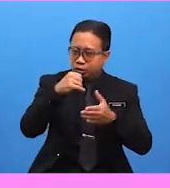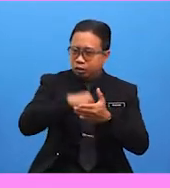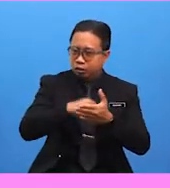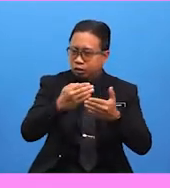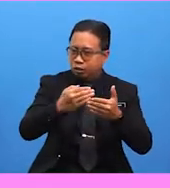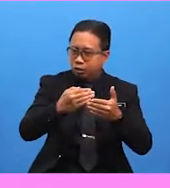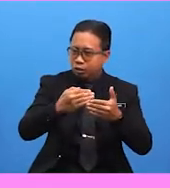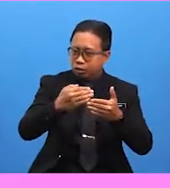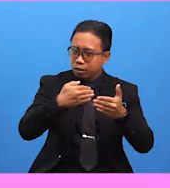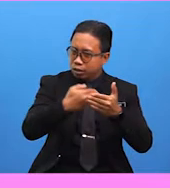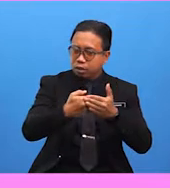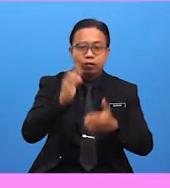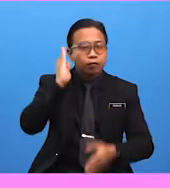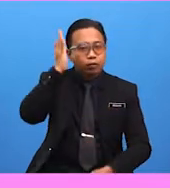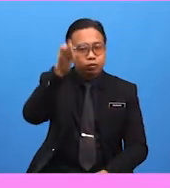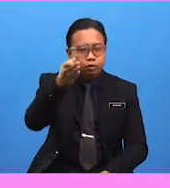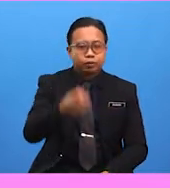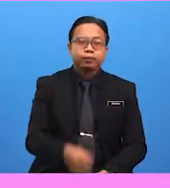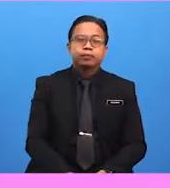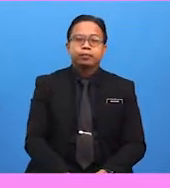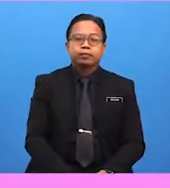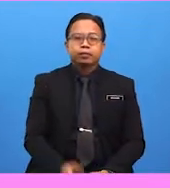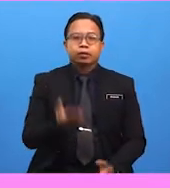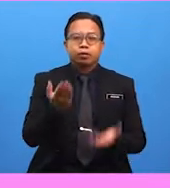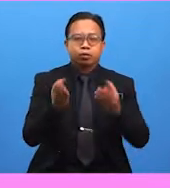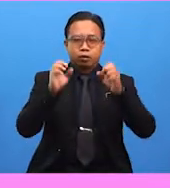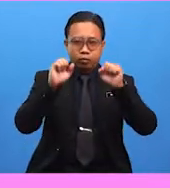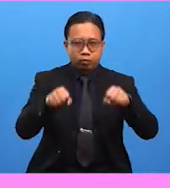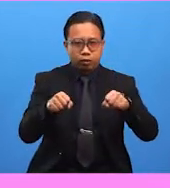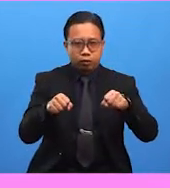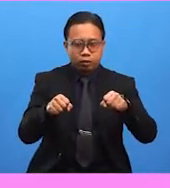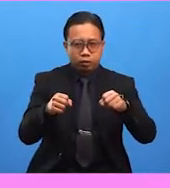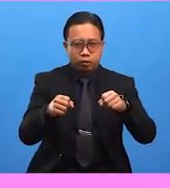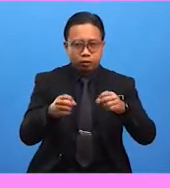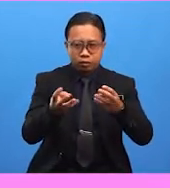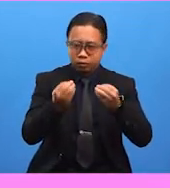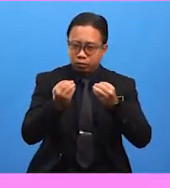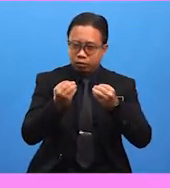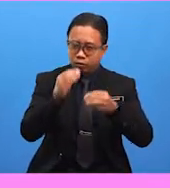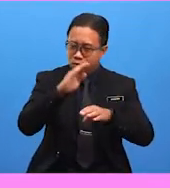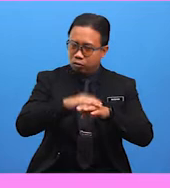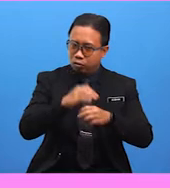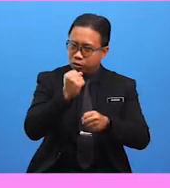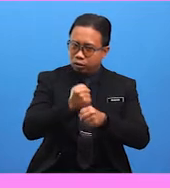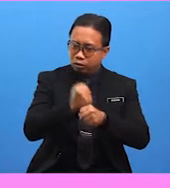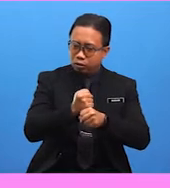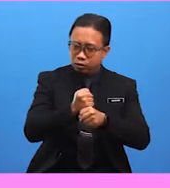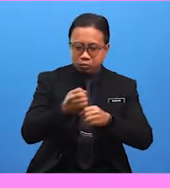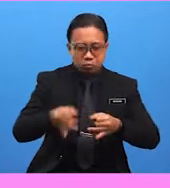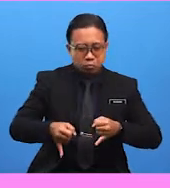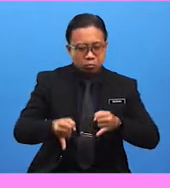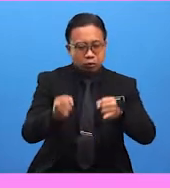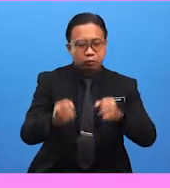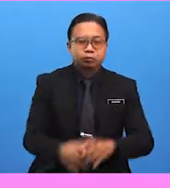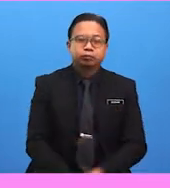near future and will be able to decide on your career path.